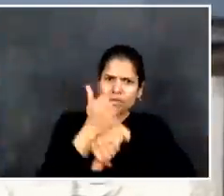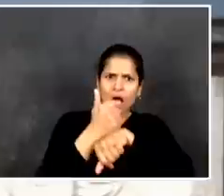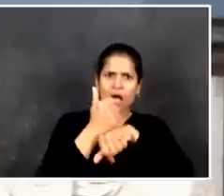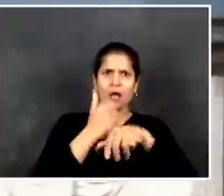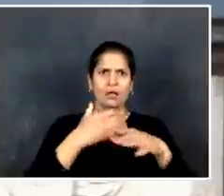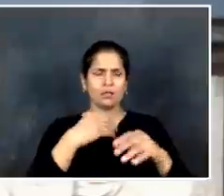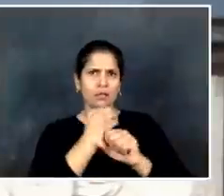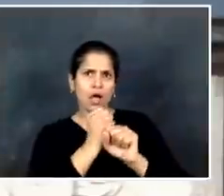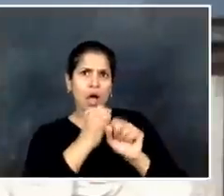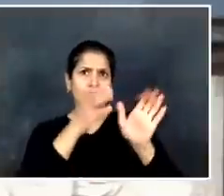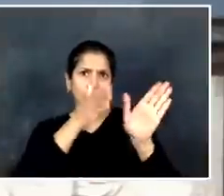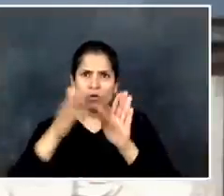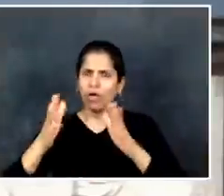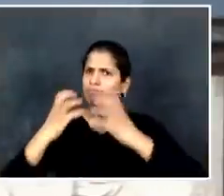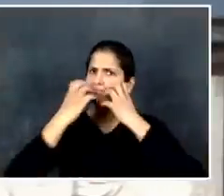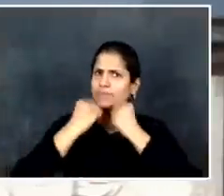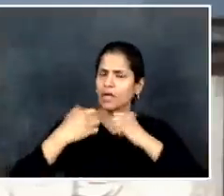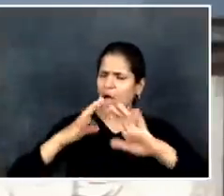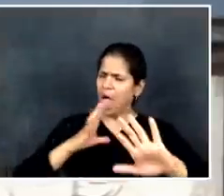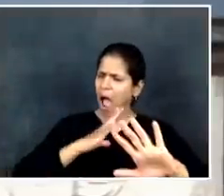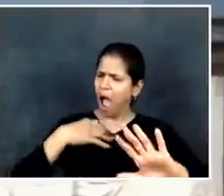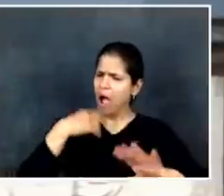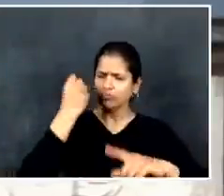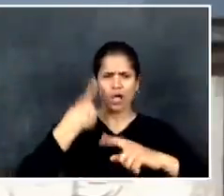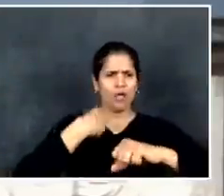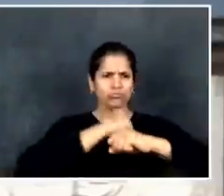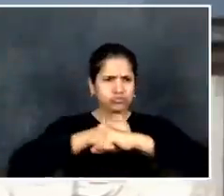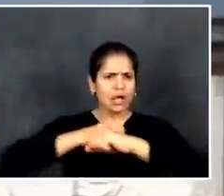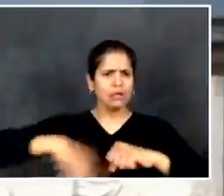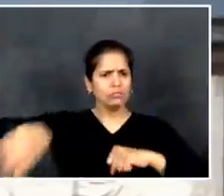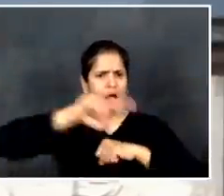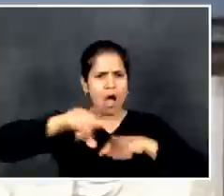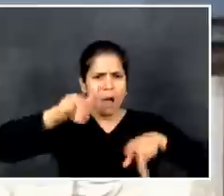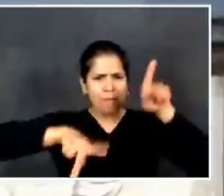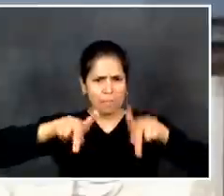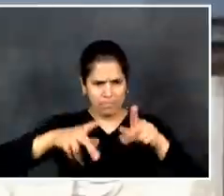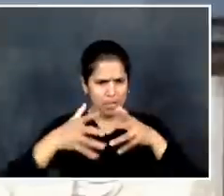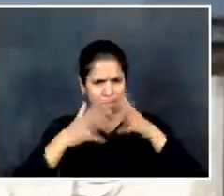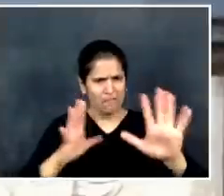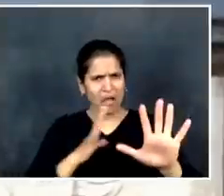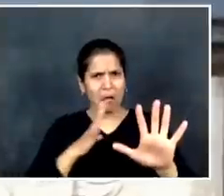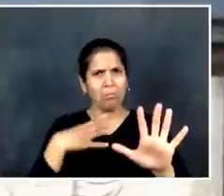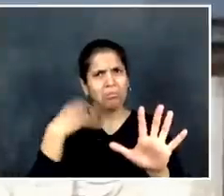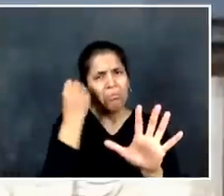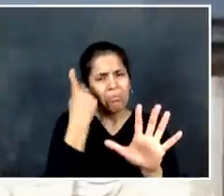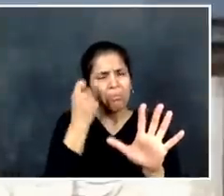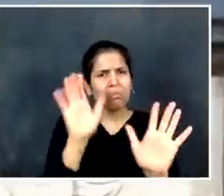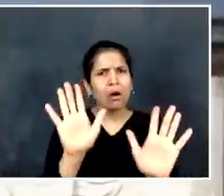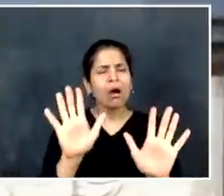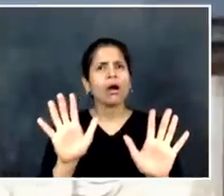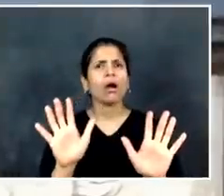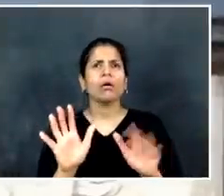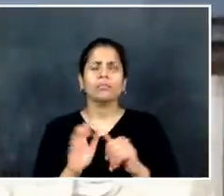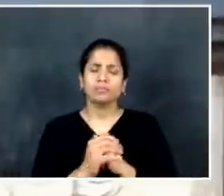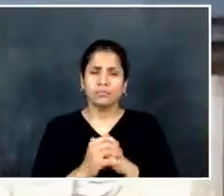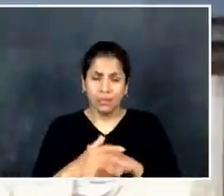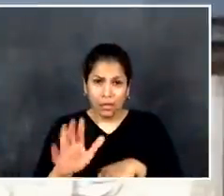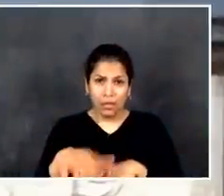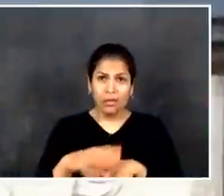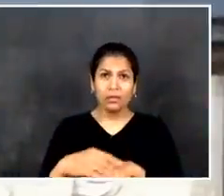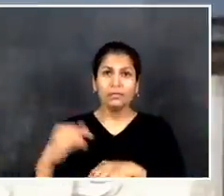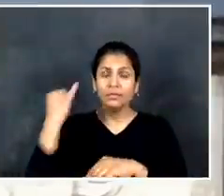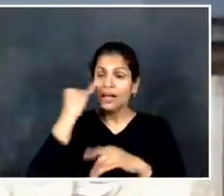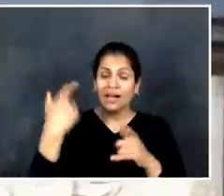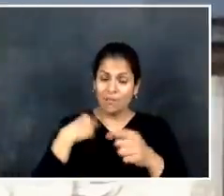to protect us while we deal with this and get back on our feet and then resume our traditions in this country of being a welcoming,